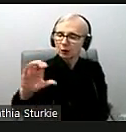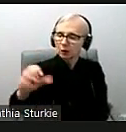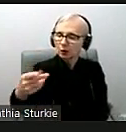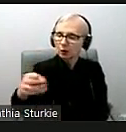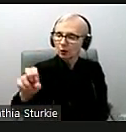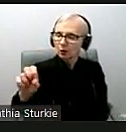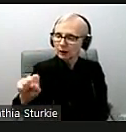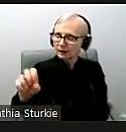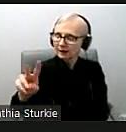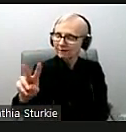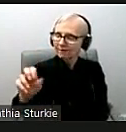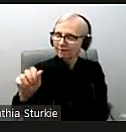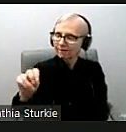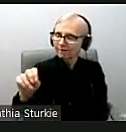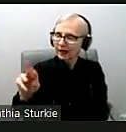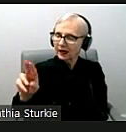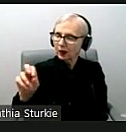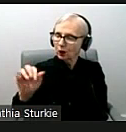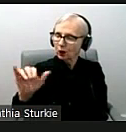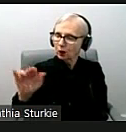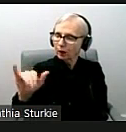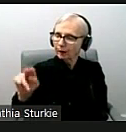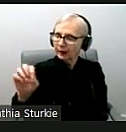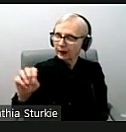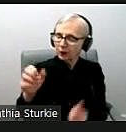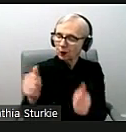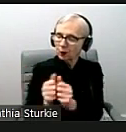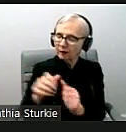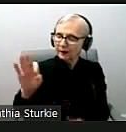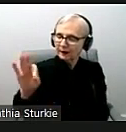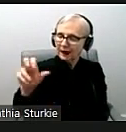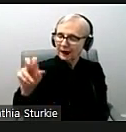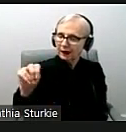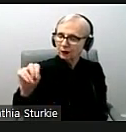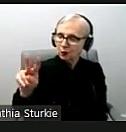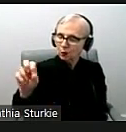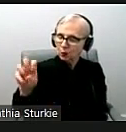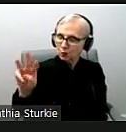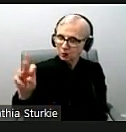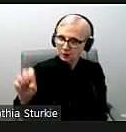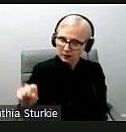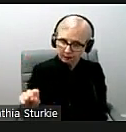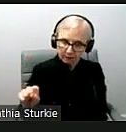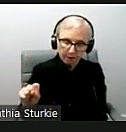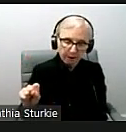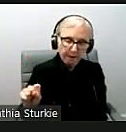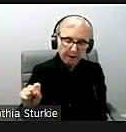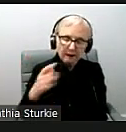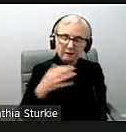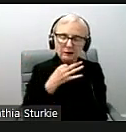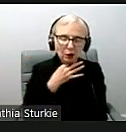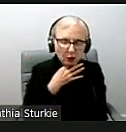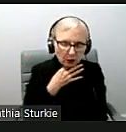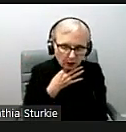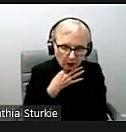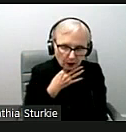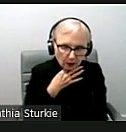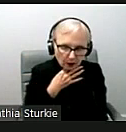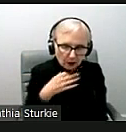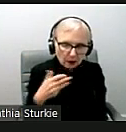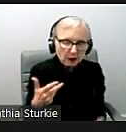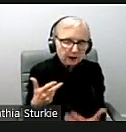9 News. Thanks, Scott and Rachel, for the update. I'm just curious, that's sort of the $1 million question right